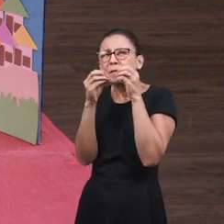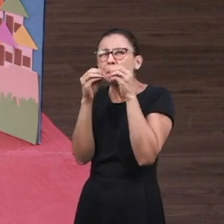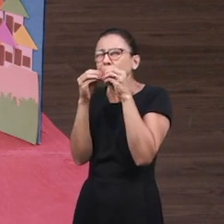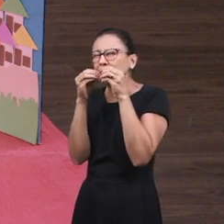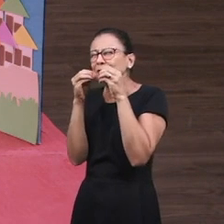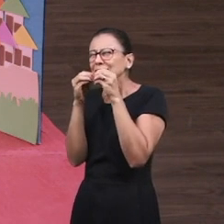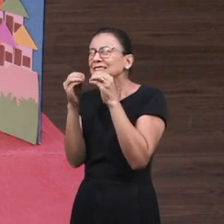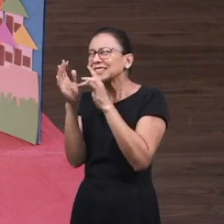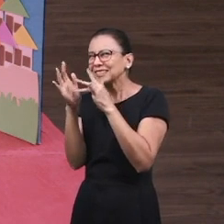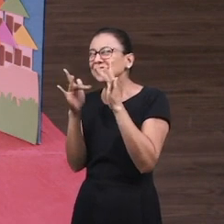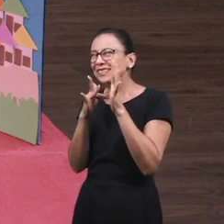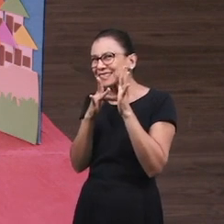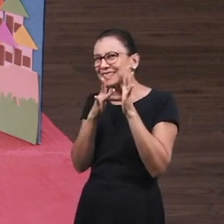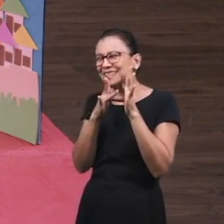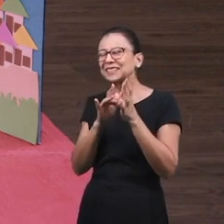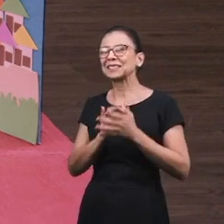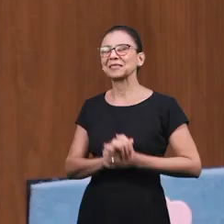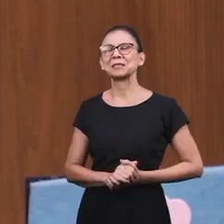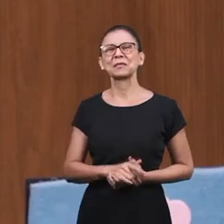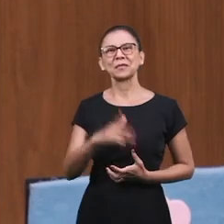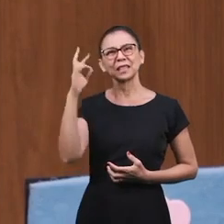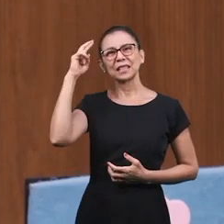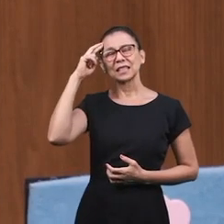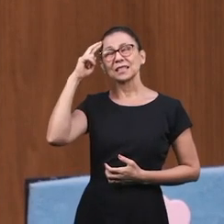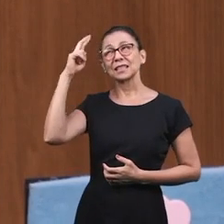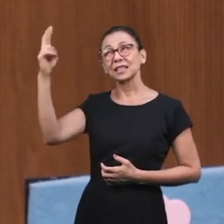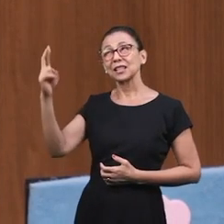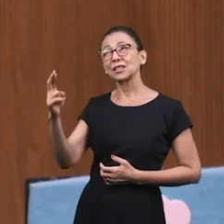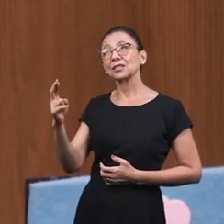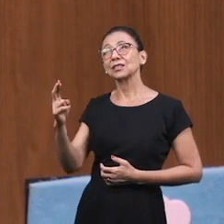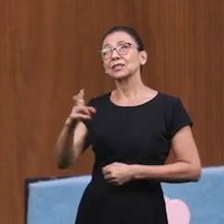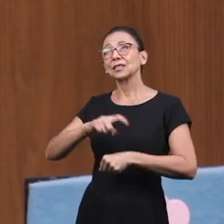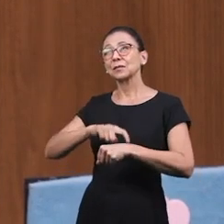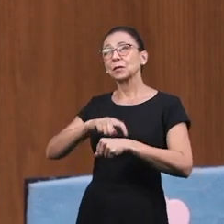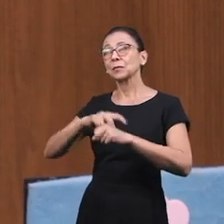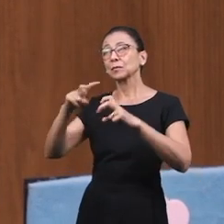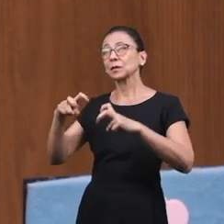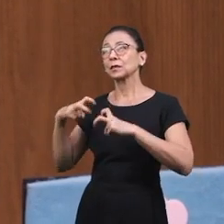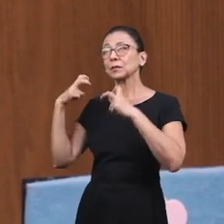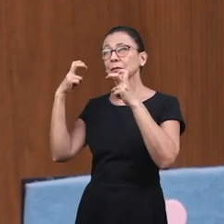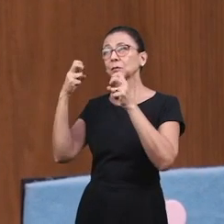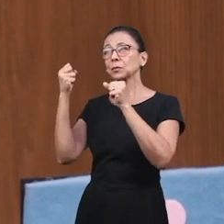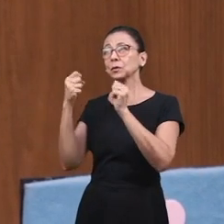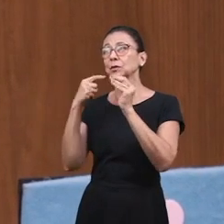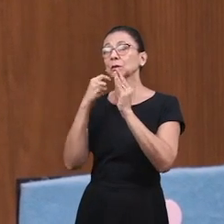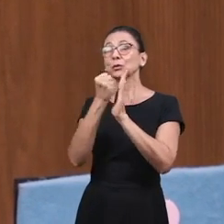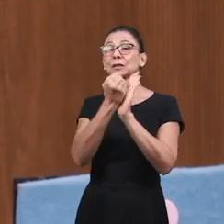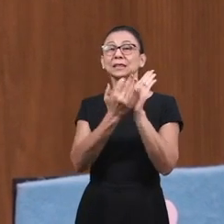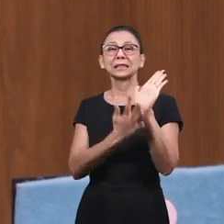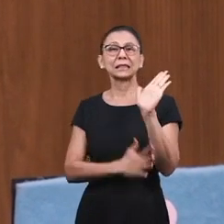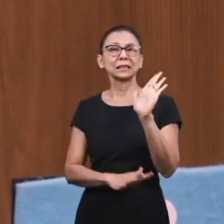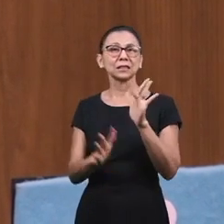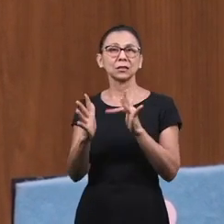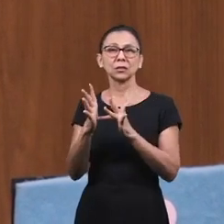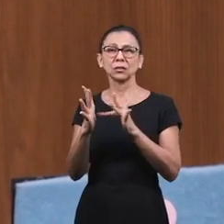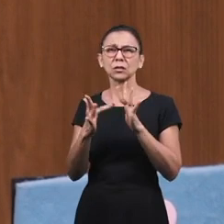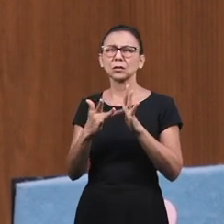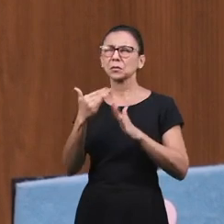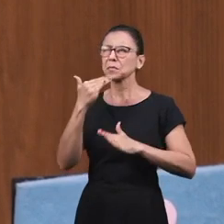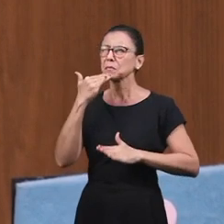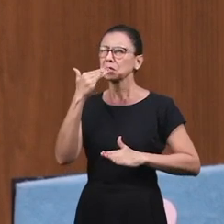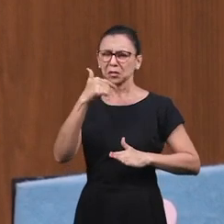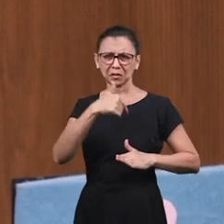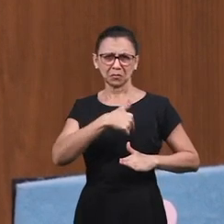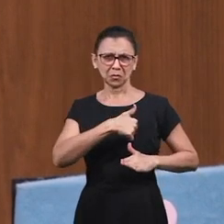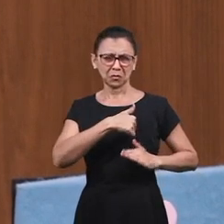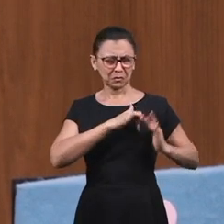Jesus. Lord, at this moment, we want to plead by the blood of Jesus, asking you, O Lord, to clean